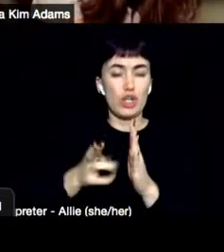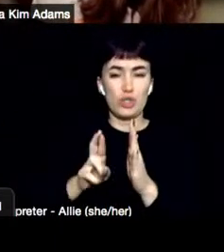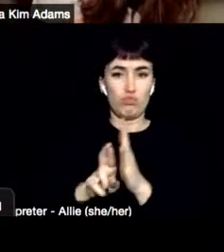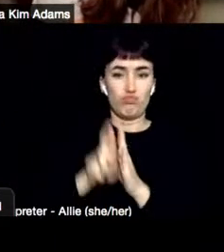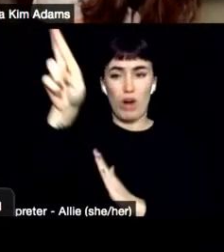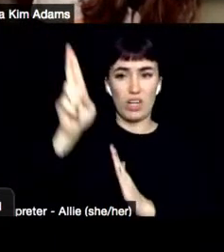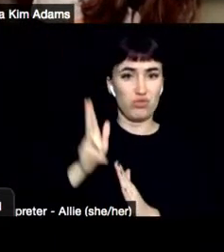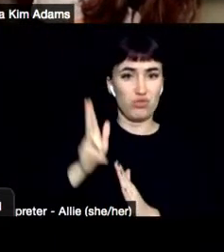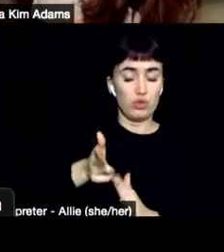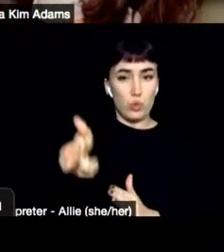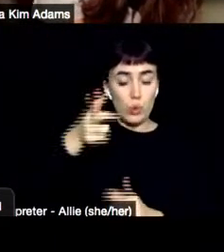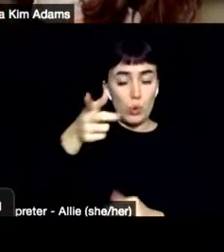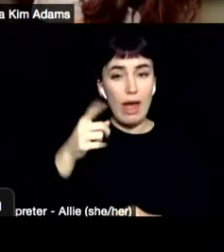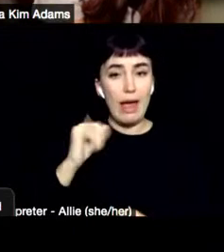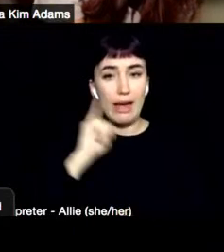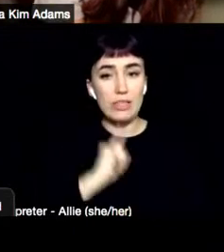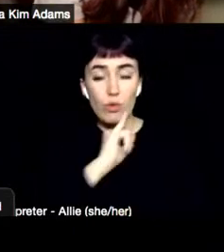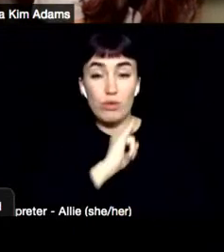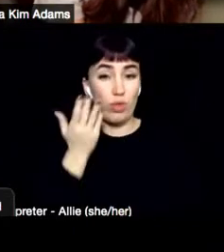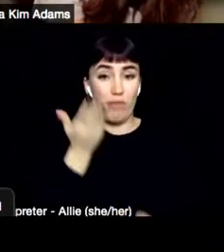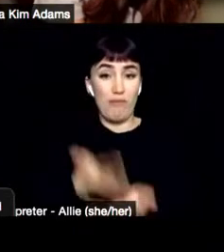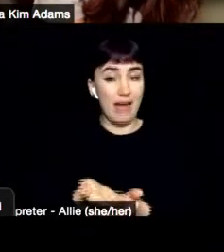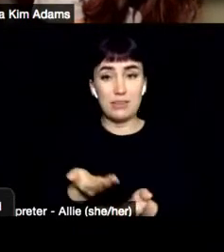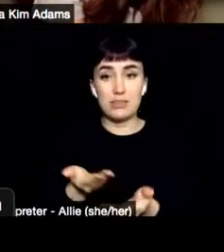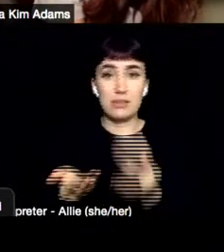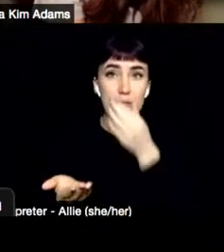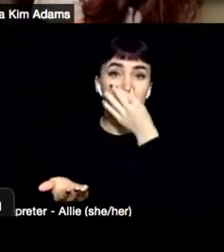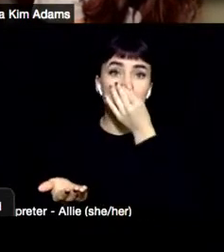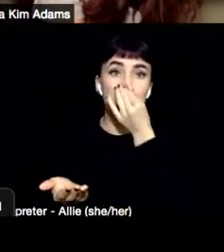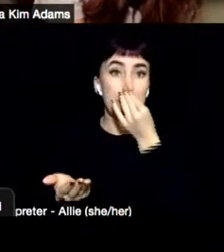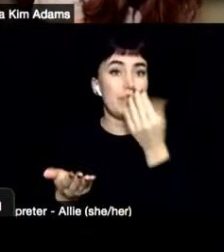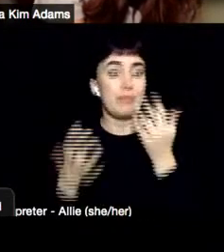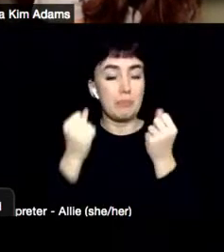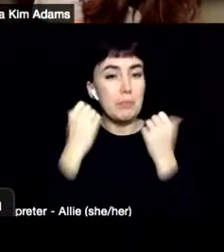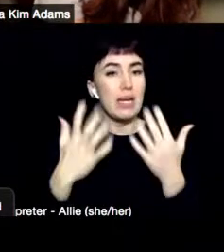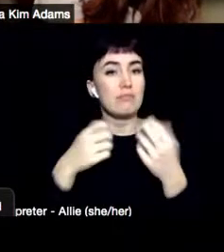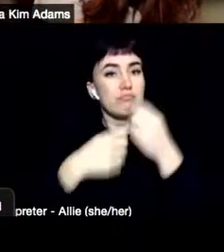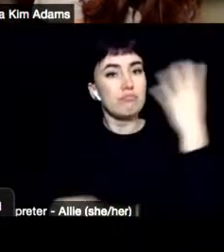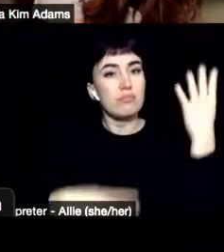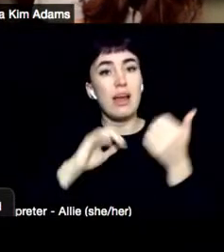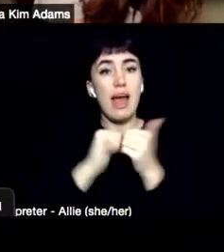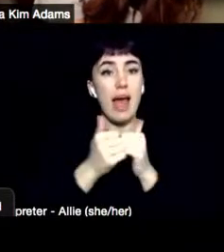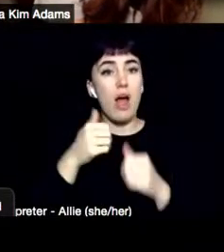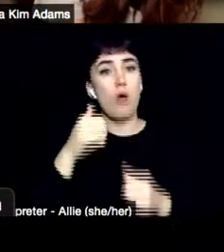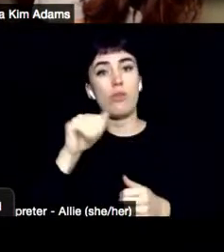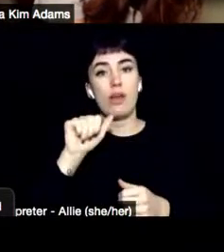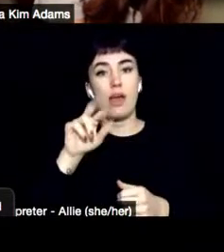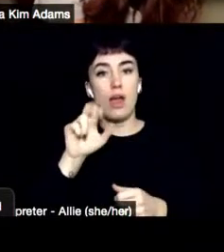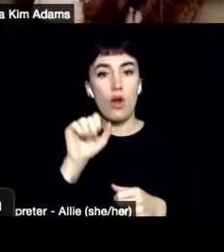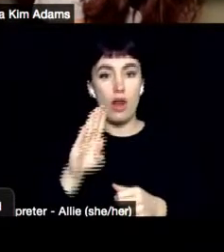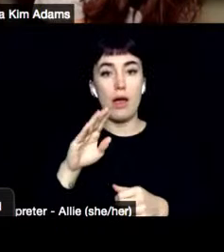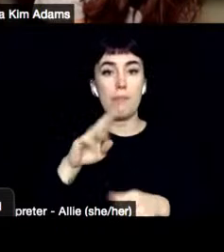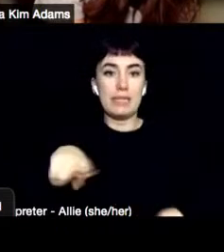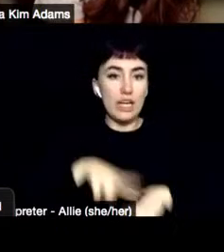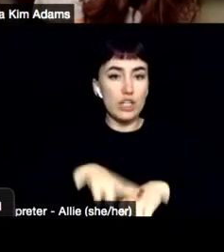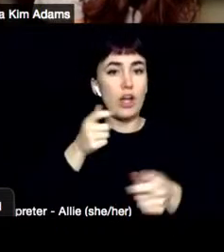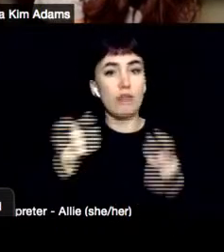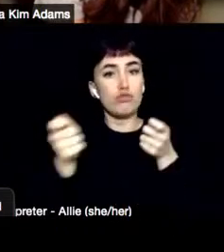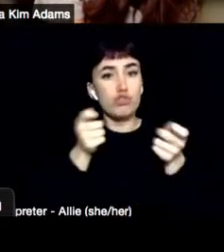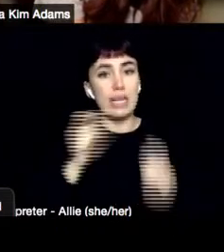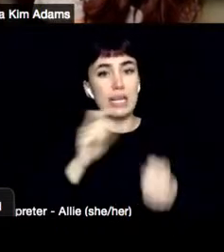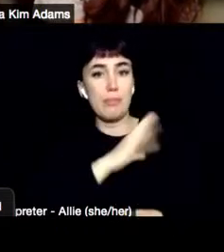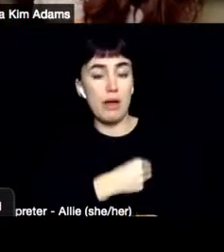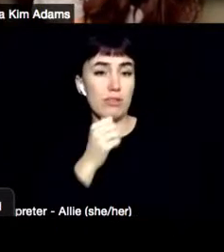Israel. So the facts of this are very many, how the Arab nations have treated the Palestinians, not giving